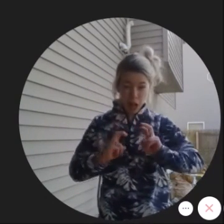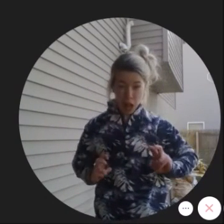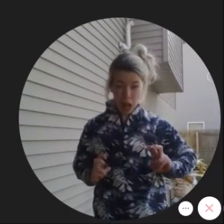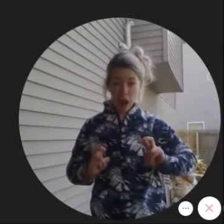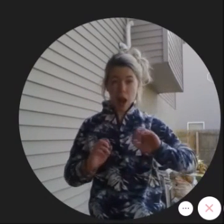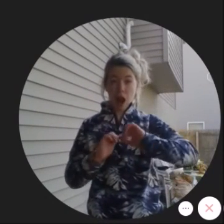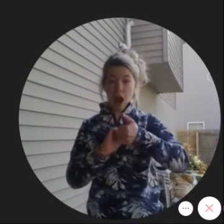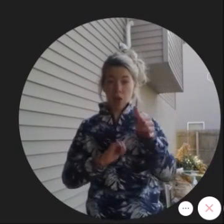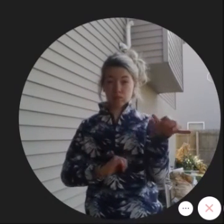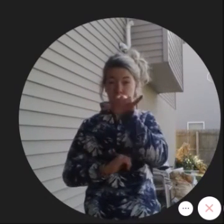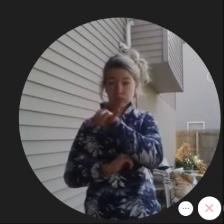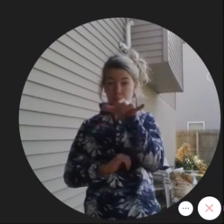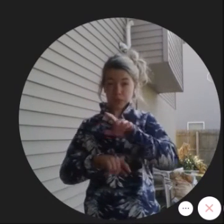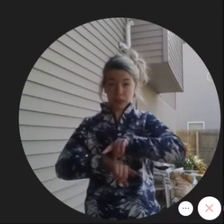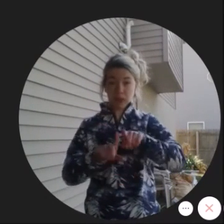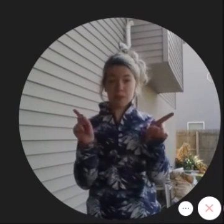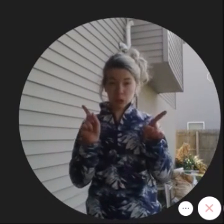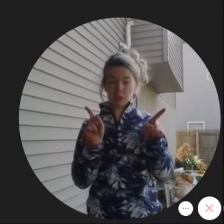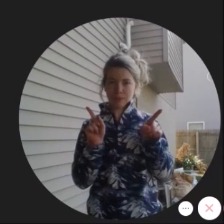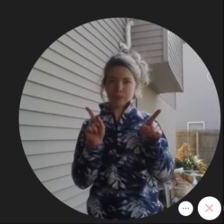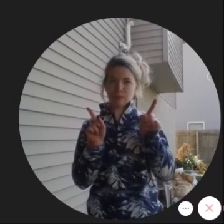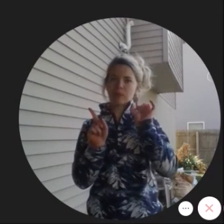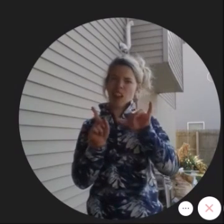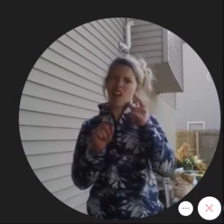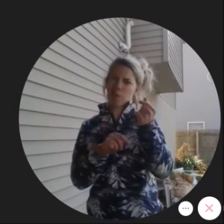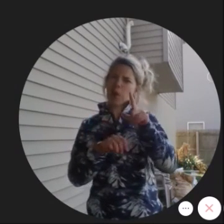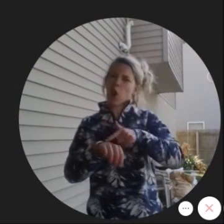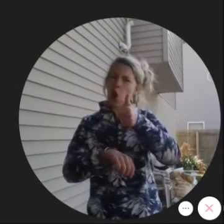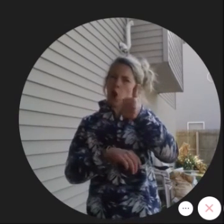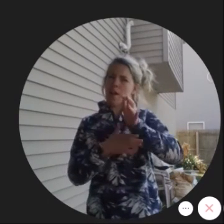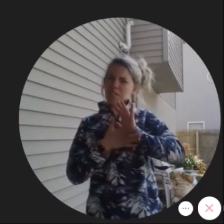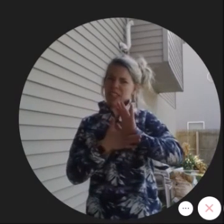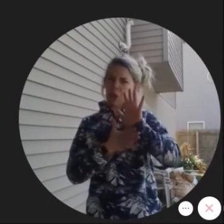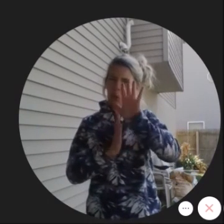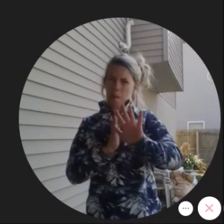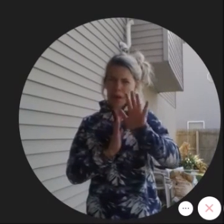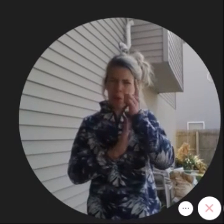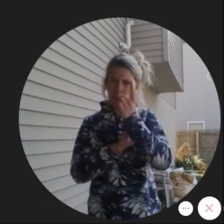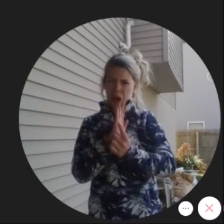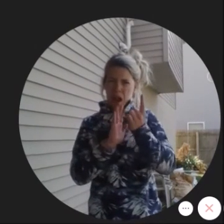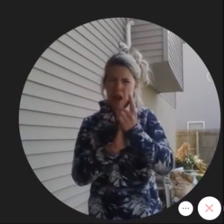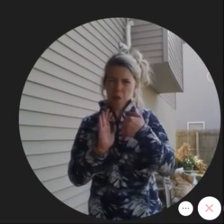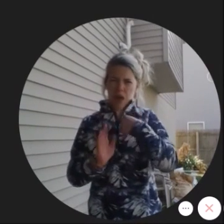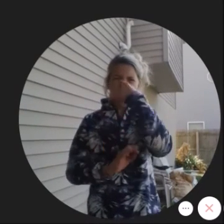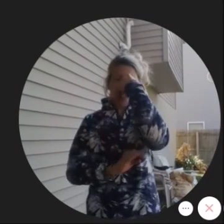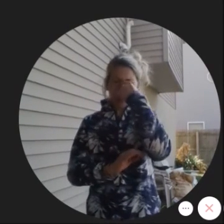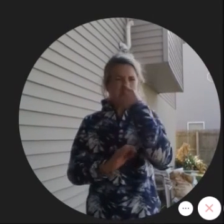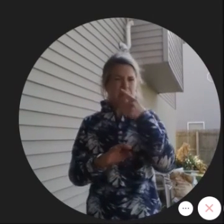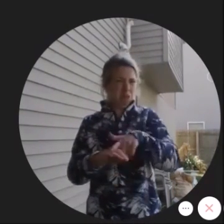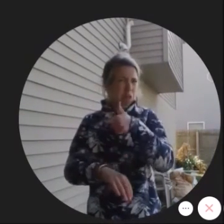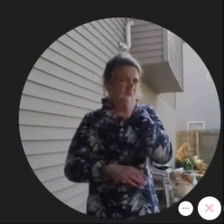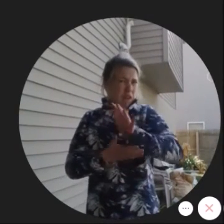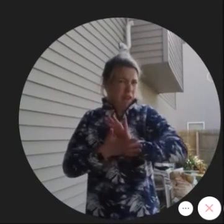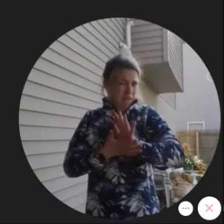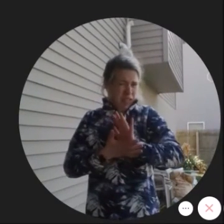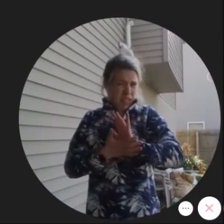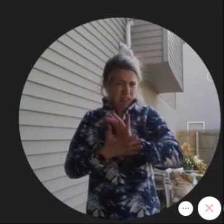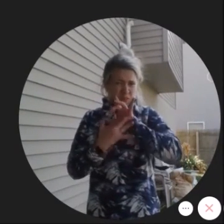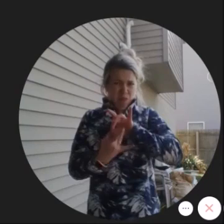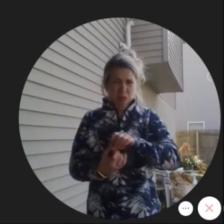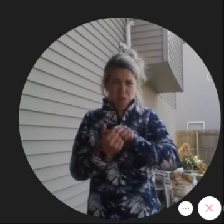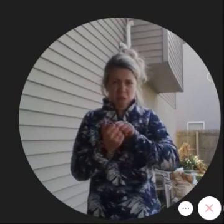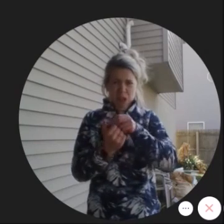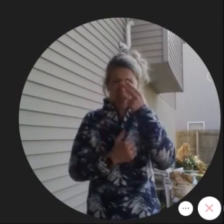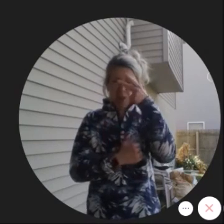books, and then the movies, and looking at how they are the same and different. And that's a little bit of a longer movie. It's about an hour.